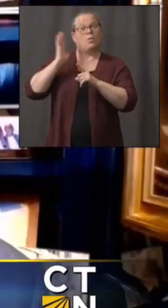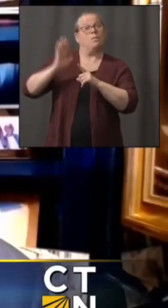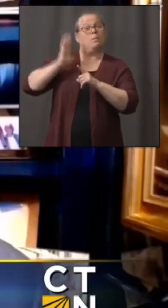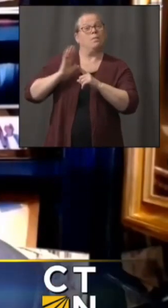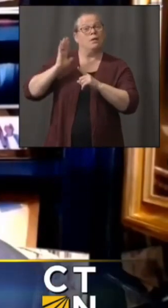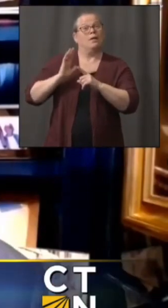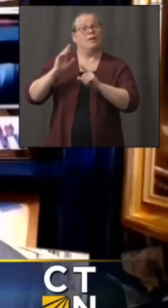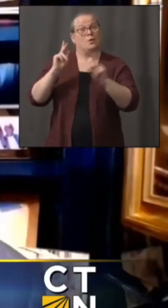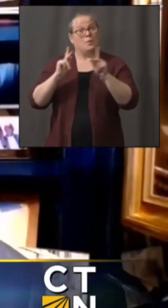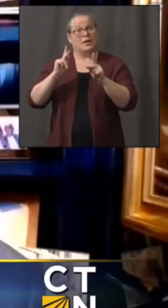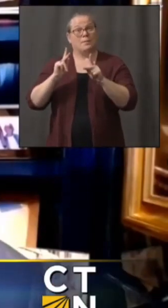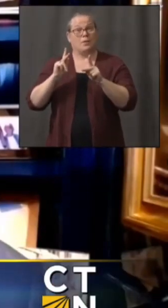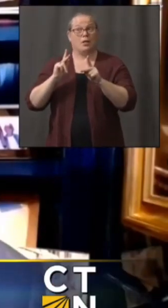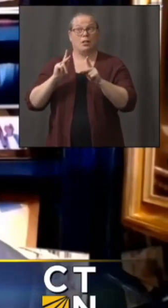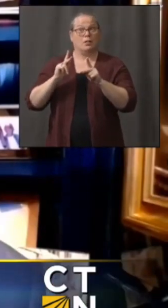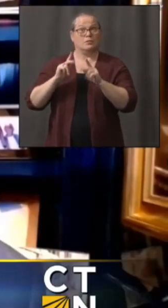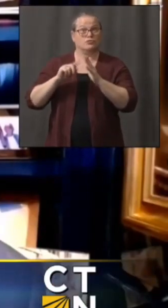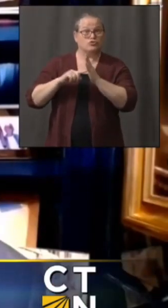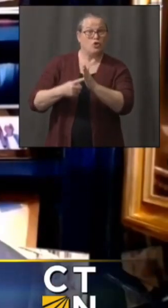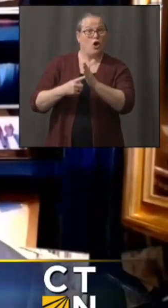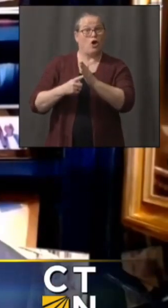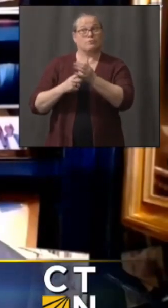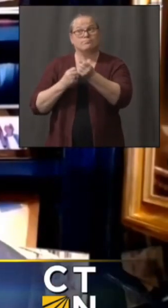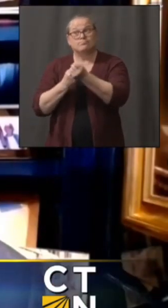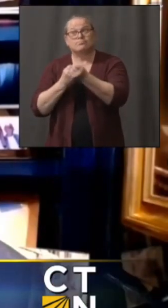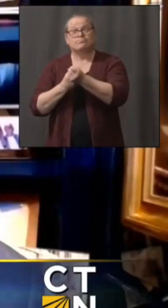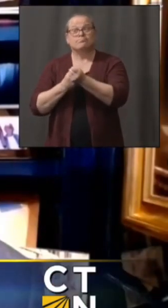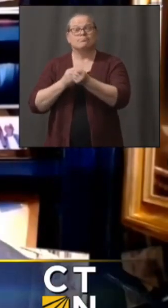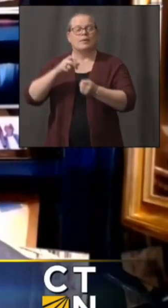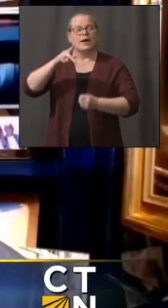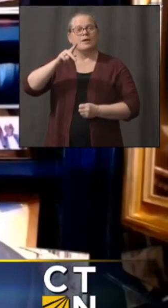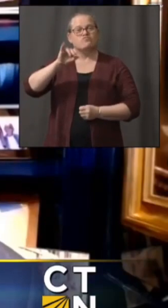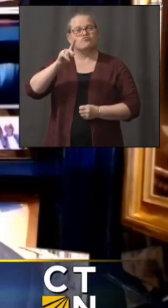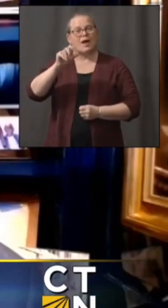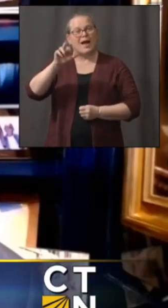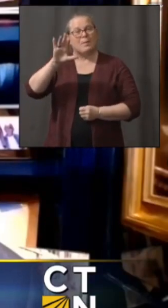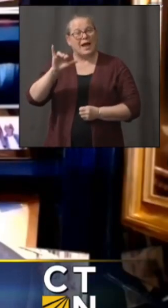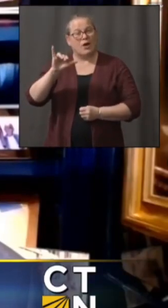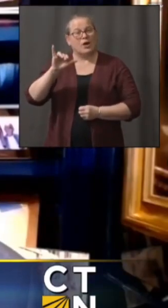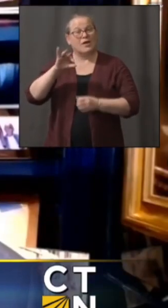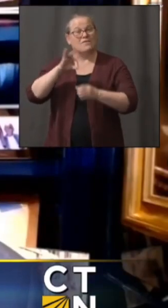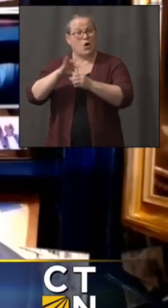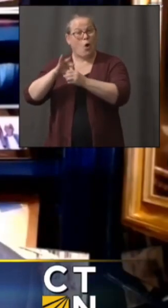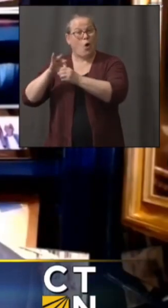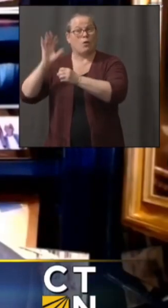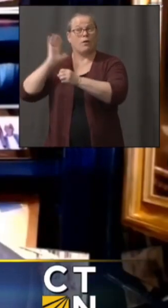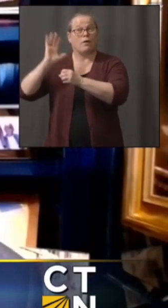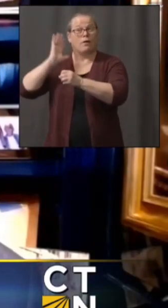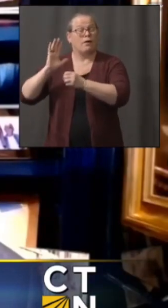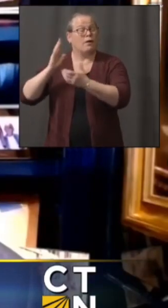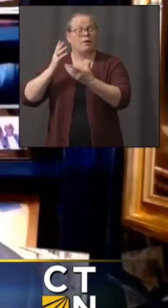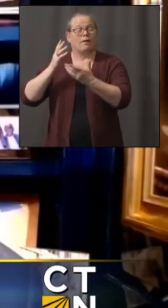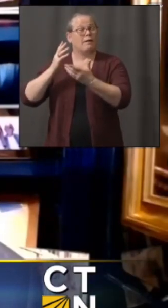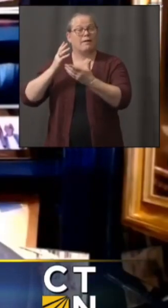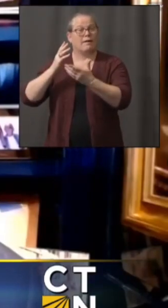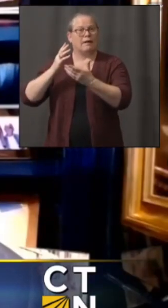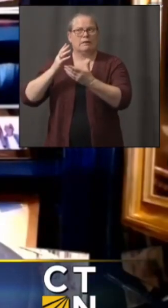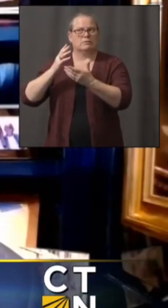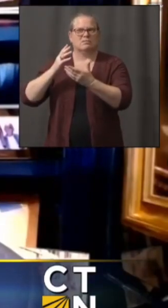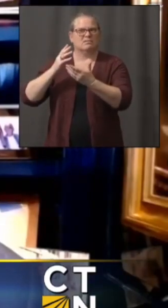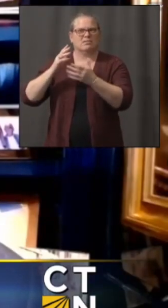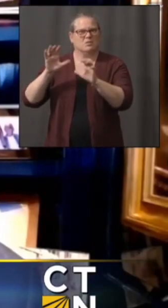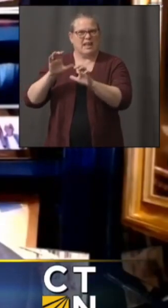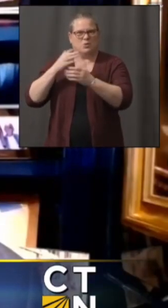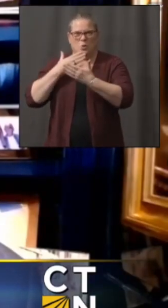And remember he lost some primaries bad and wasn't raising any money. He just said, I remember my friends and I appreciate what you guys